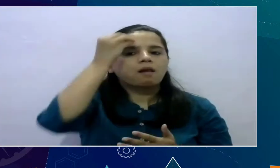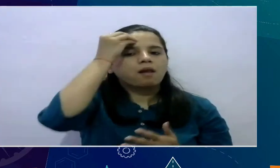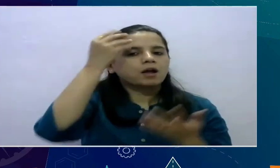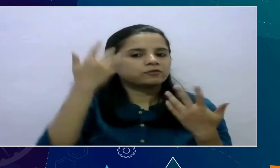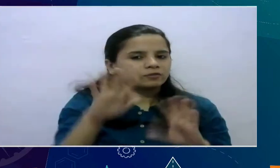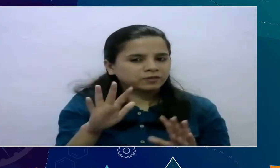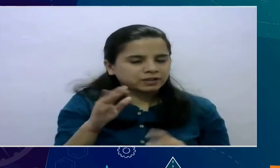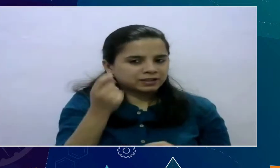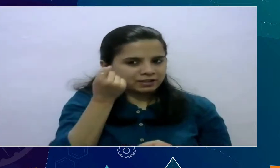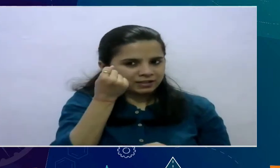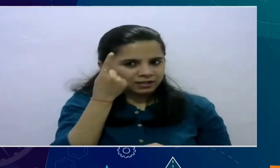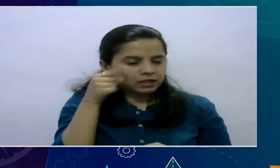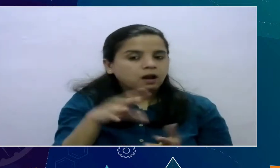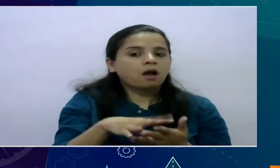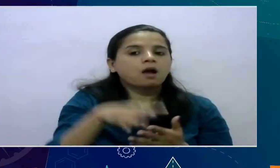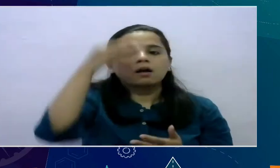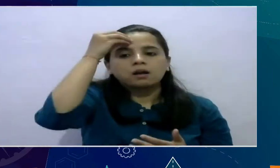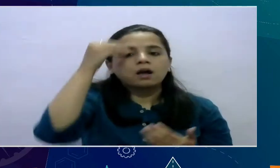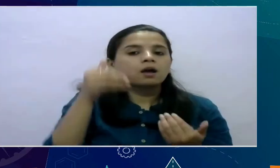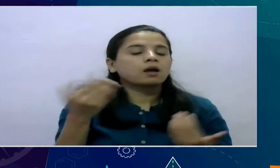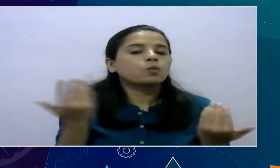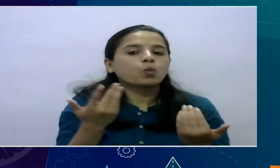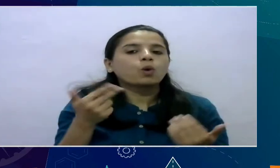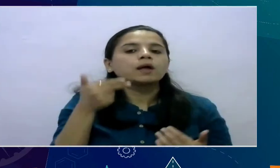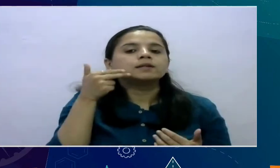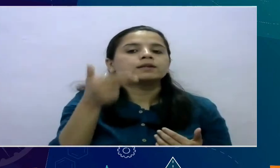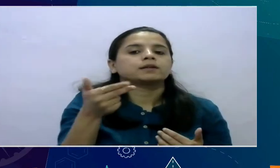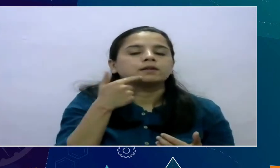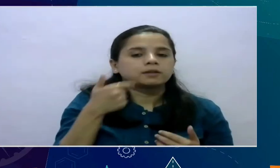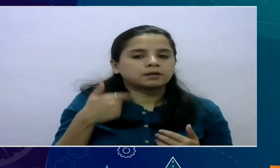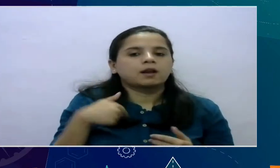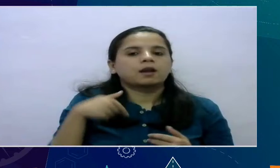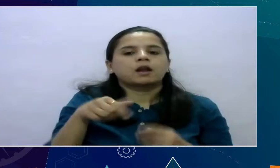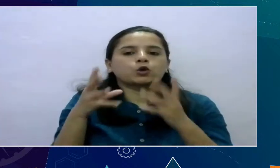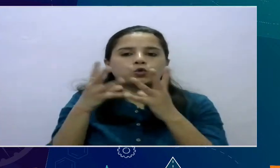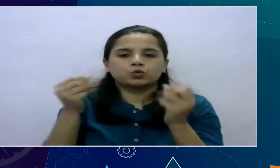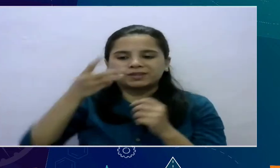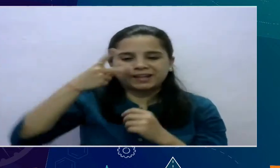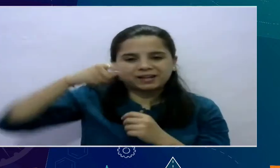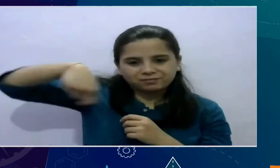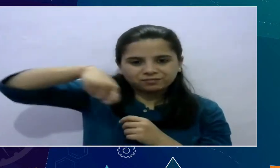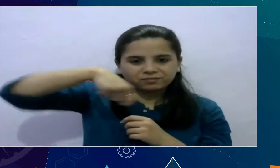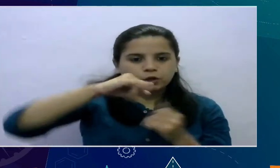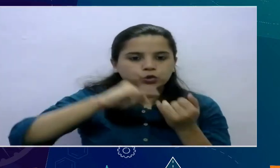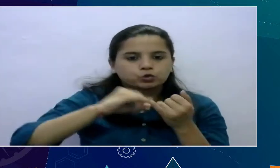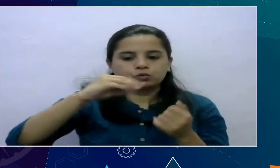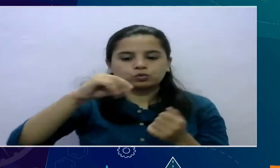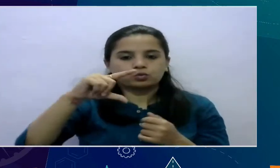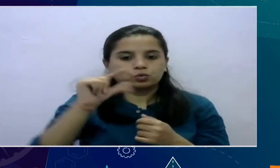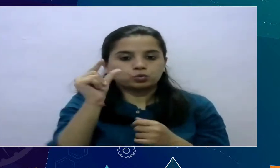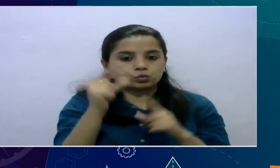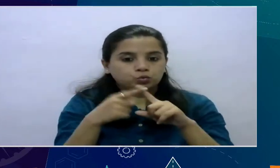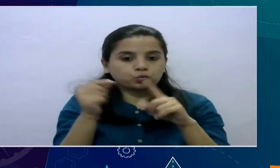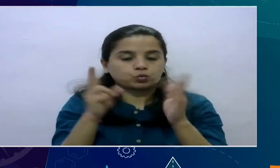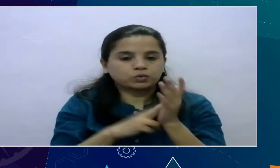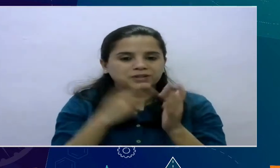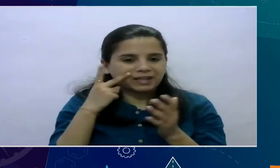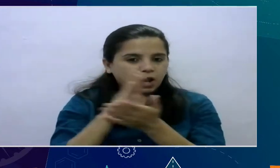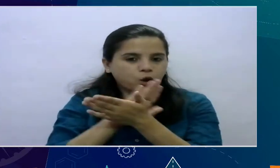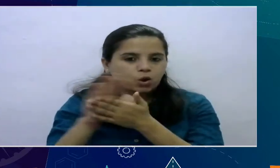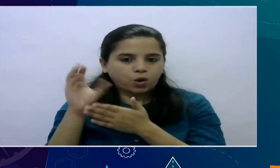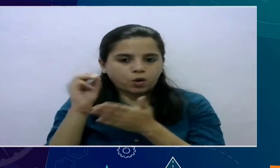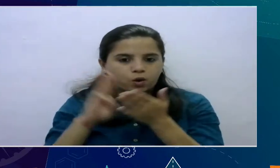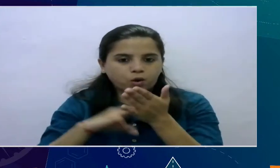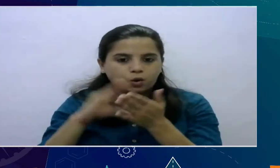property. You know what we learned a property? This is basically, I made a solution. And you can see a solution is a homogeneous